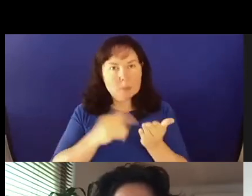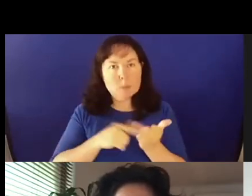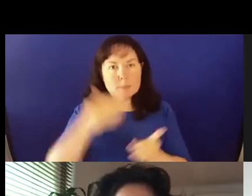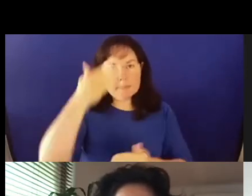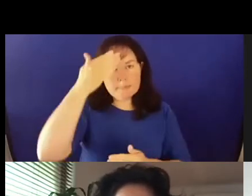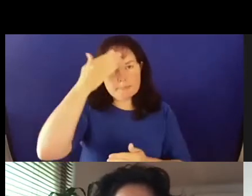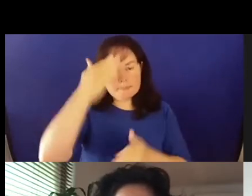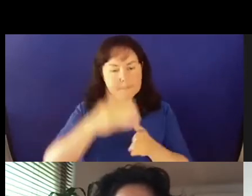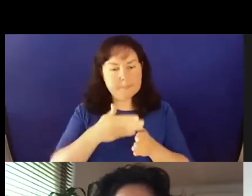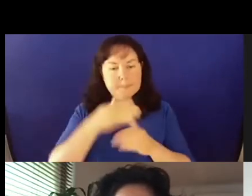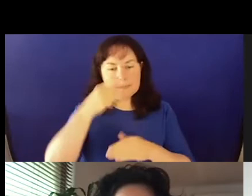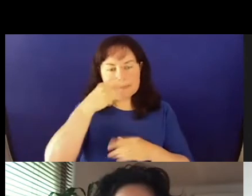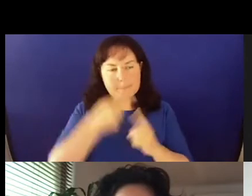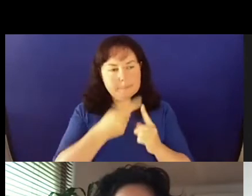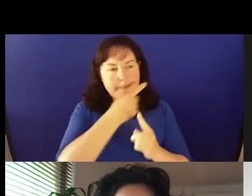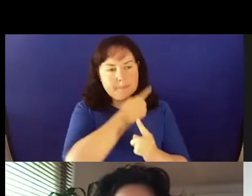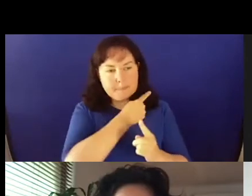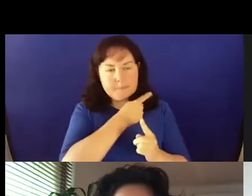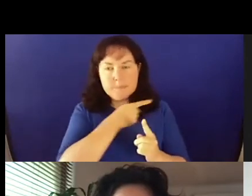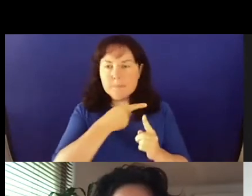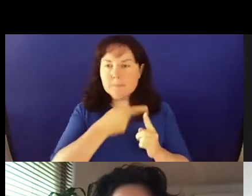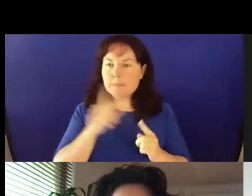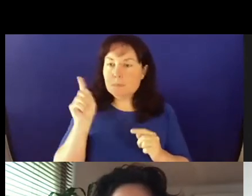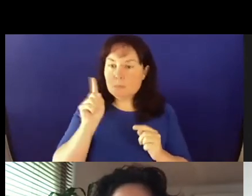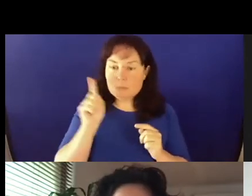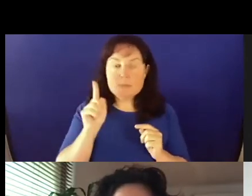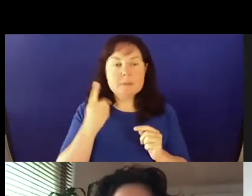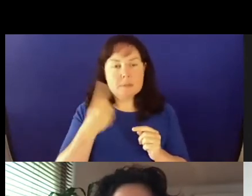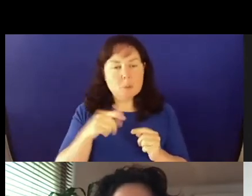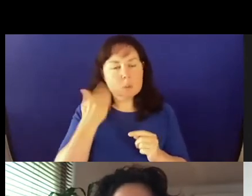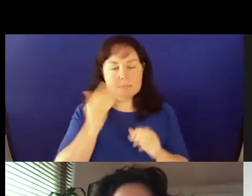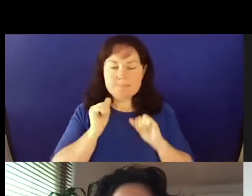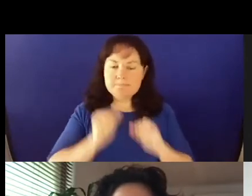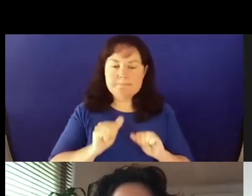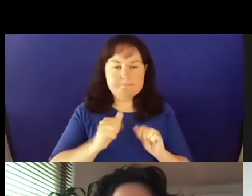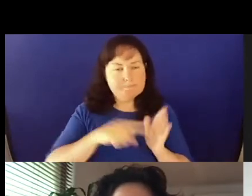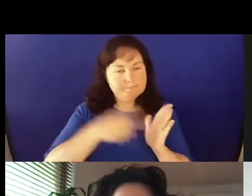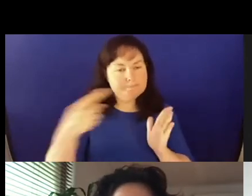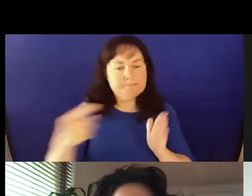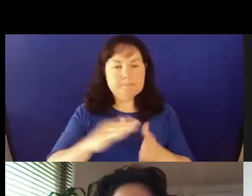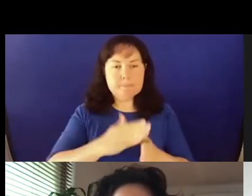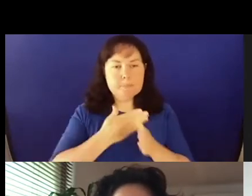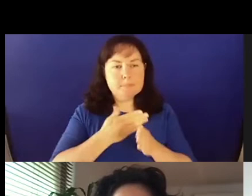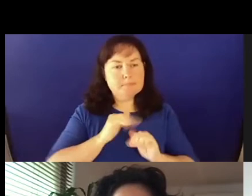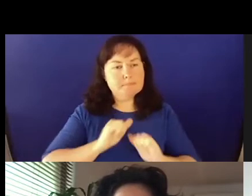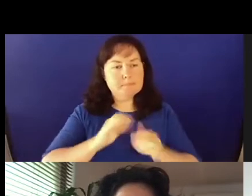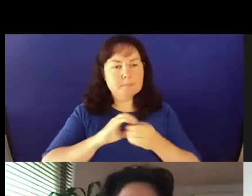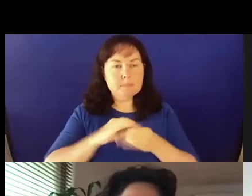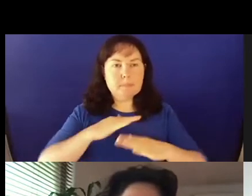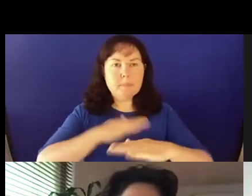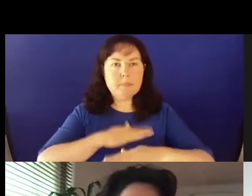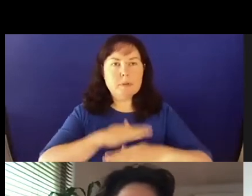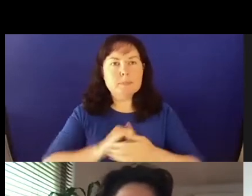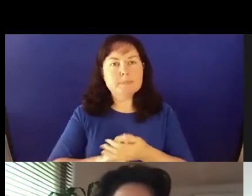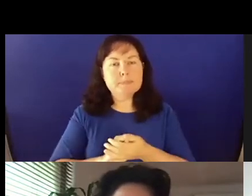be Aboriginal land. Well, hi, thanks for joining us. This is the official webinar for Digital